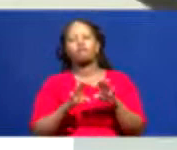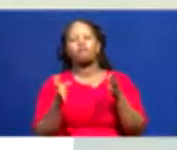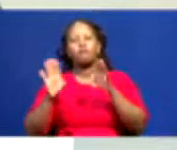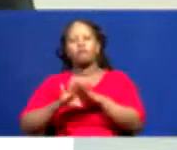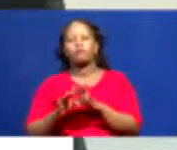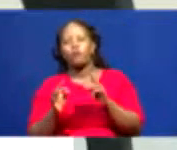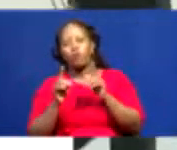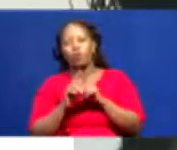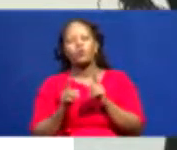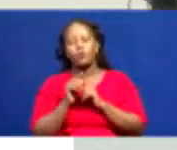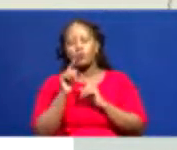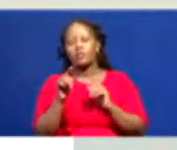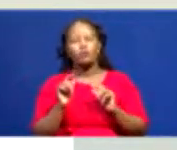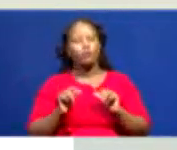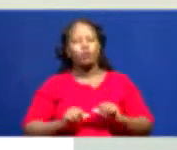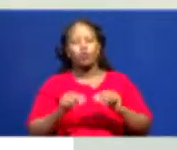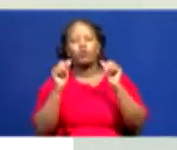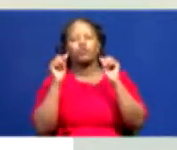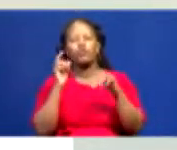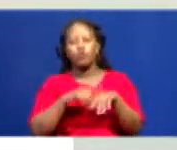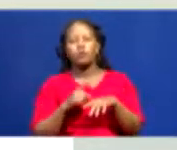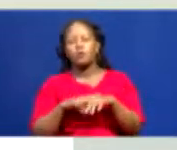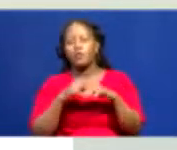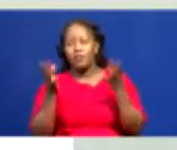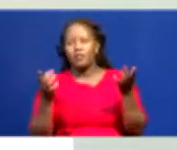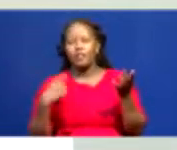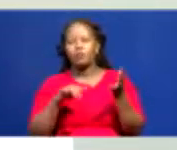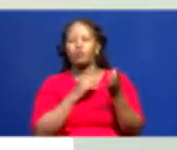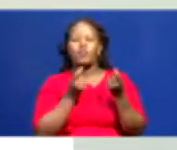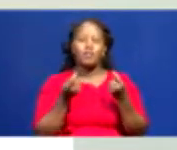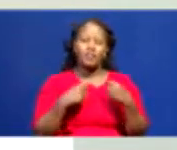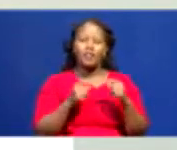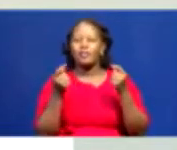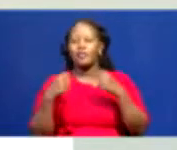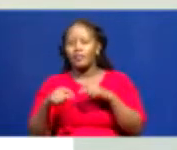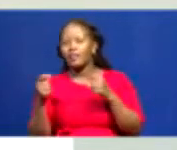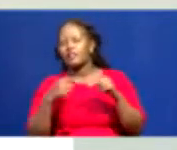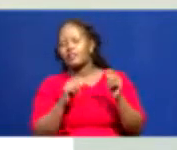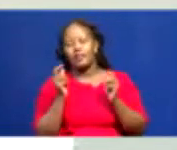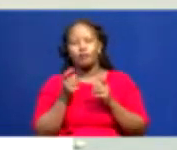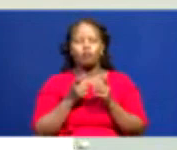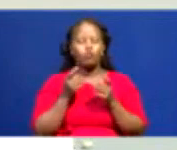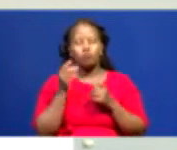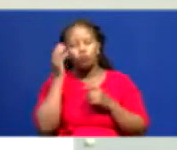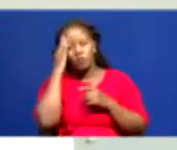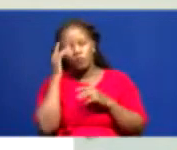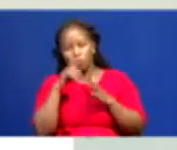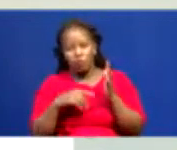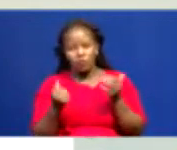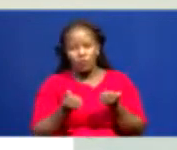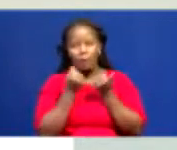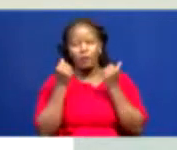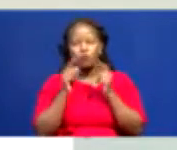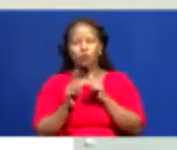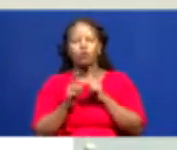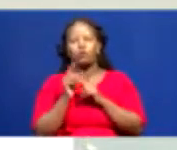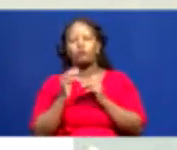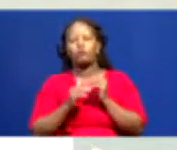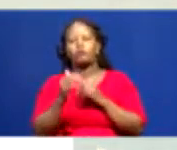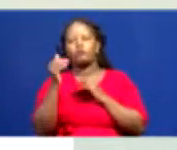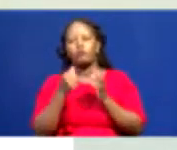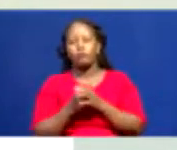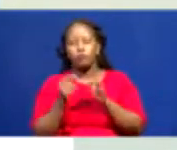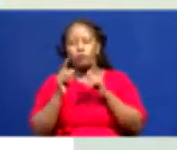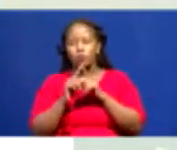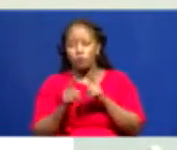continue that way as we of course try to monitor what is actually happening and what will actually continue. What we also understand is